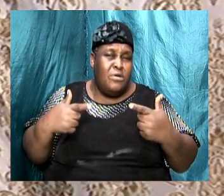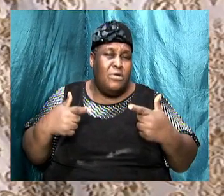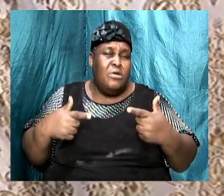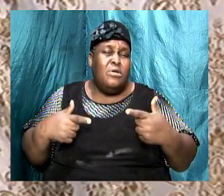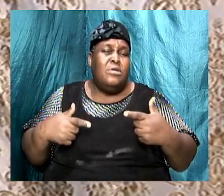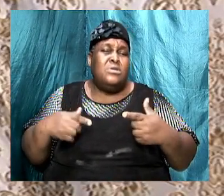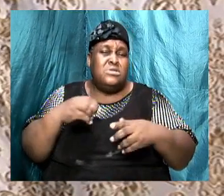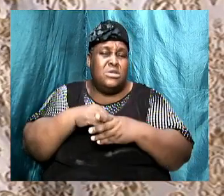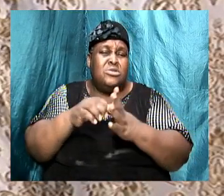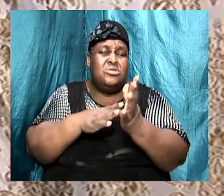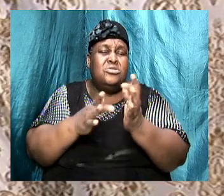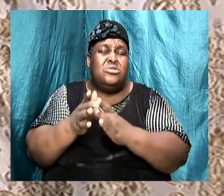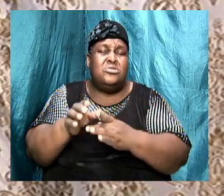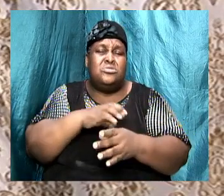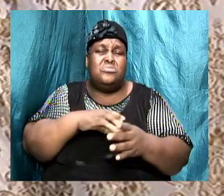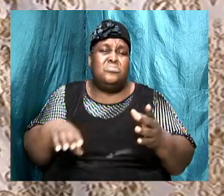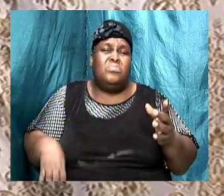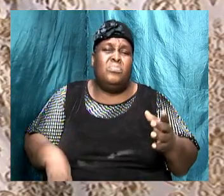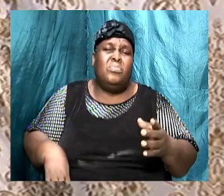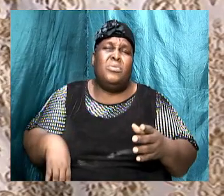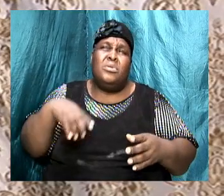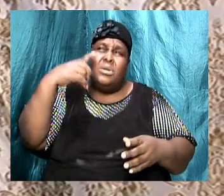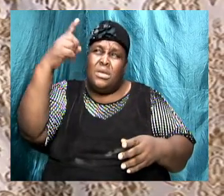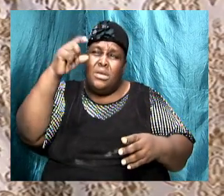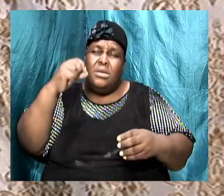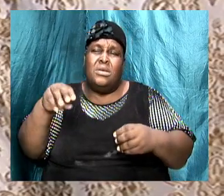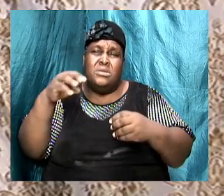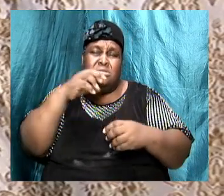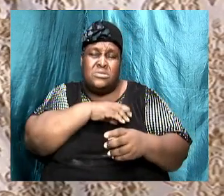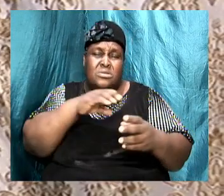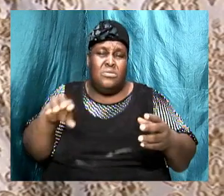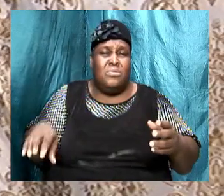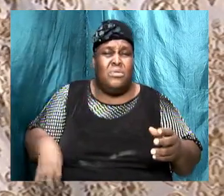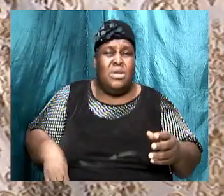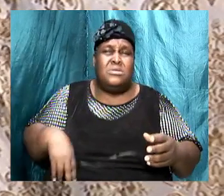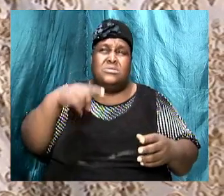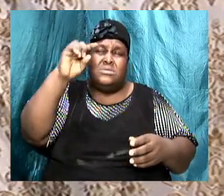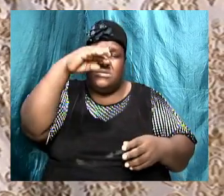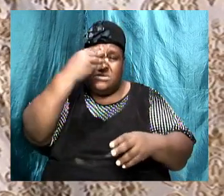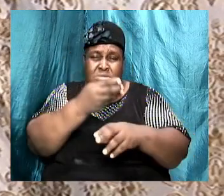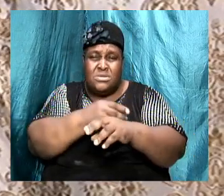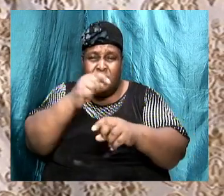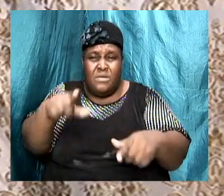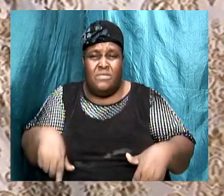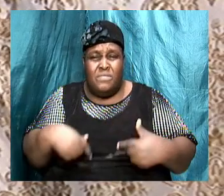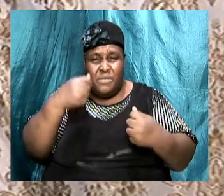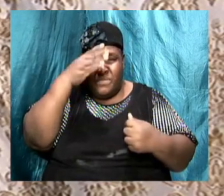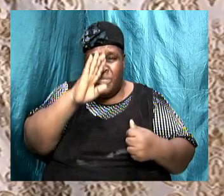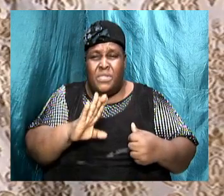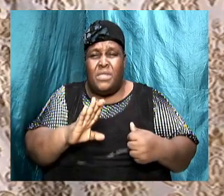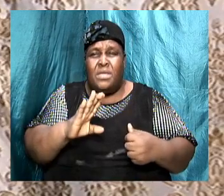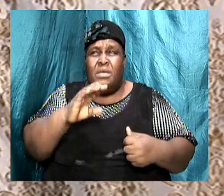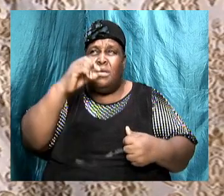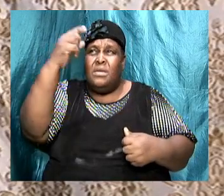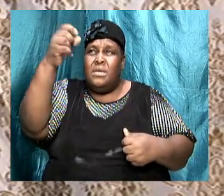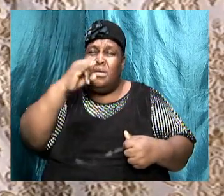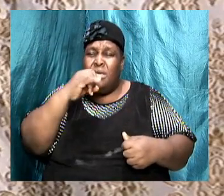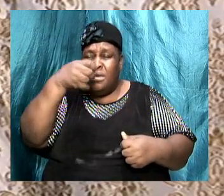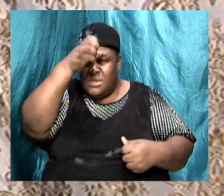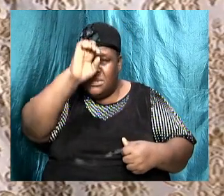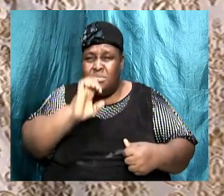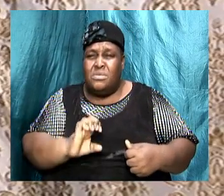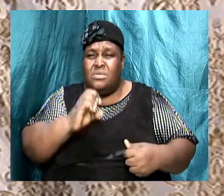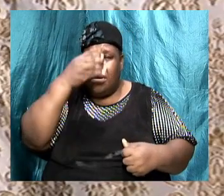Messiah. He is the Son of the living God. He is Emmanuel, God with us. He is